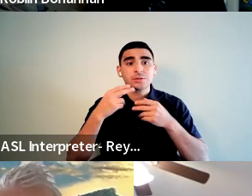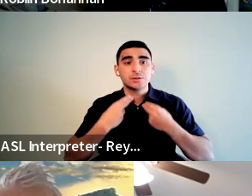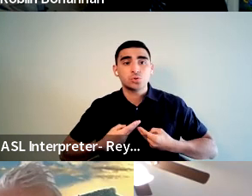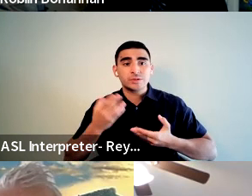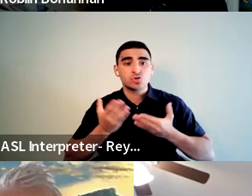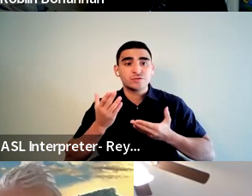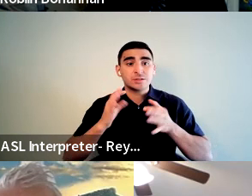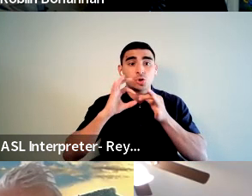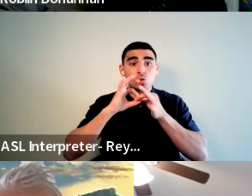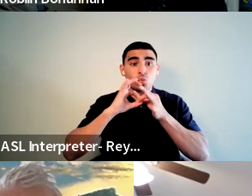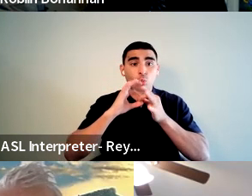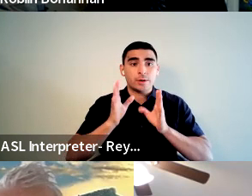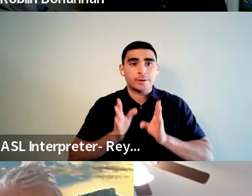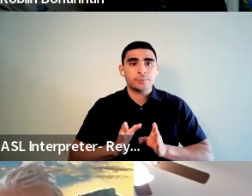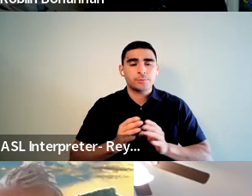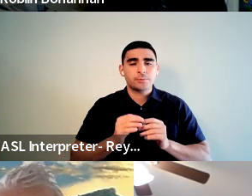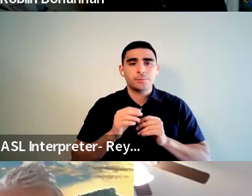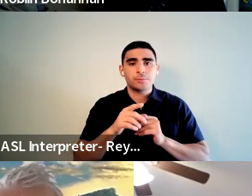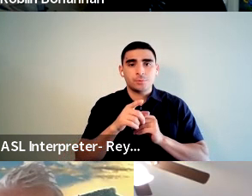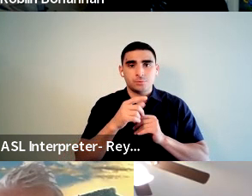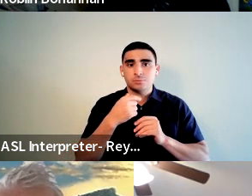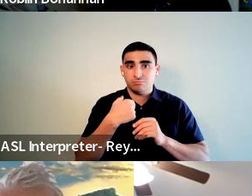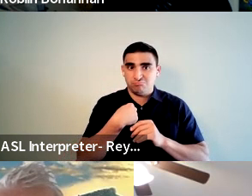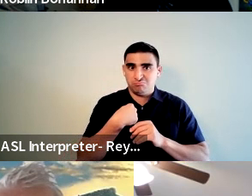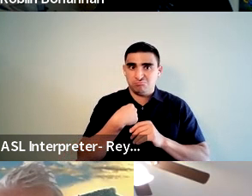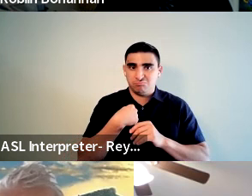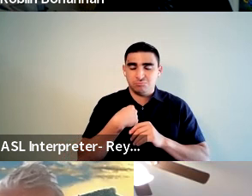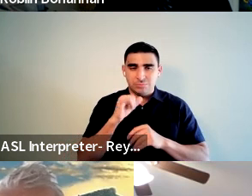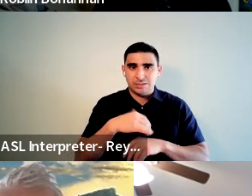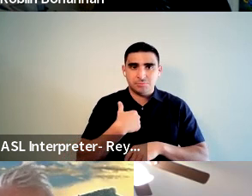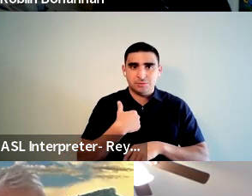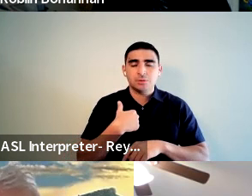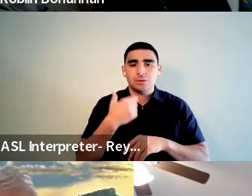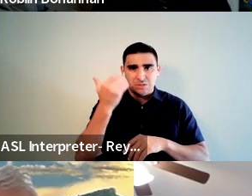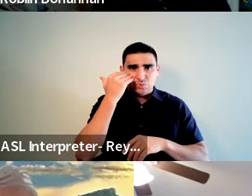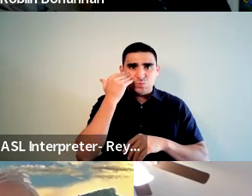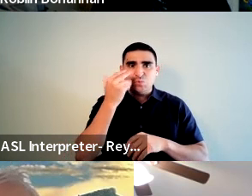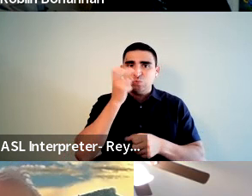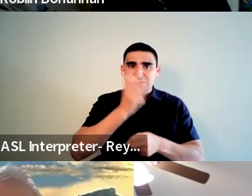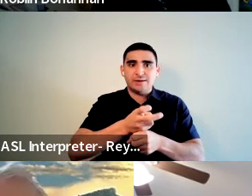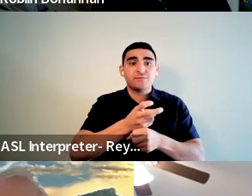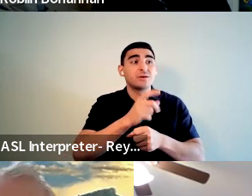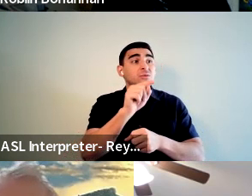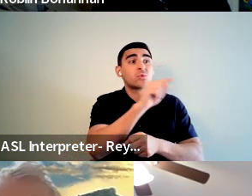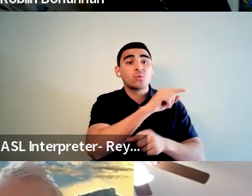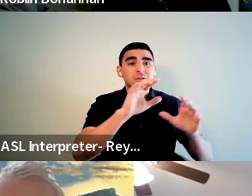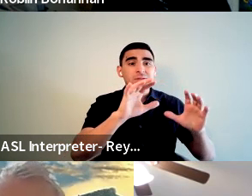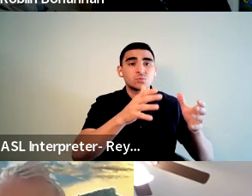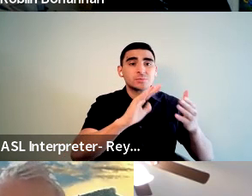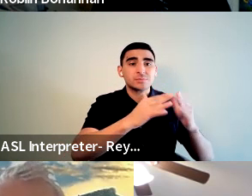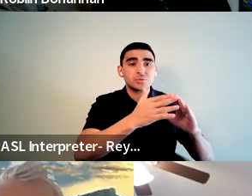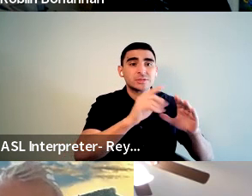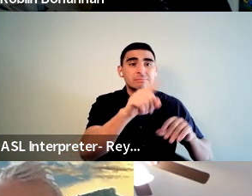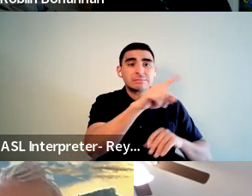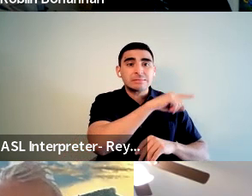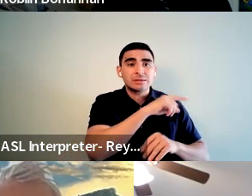coordinator, I know what a challenge it is to reach out into all of those communities and how much